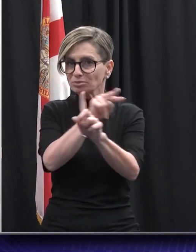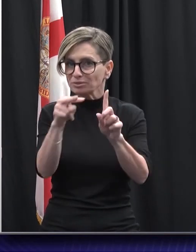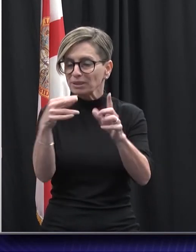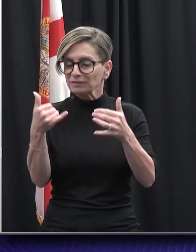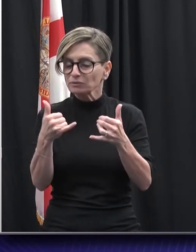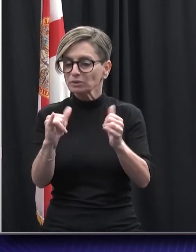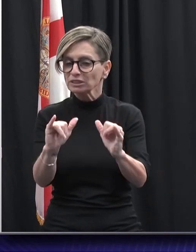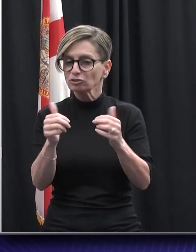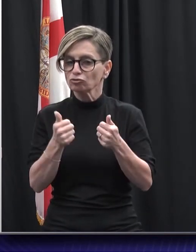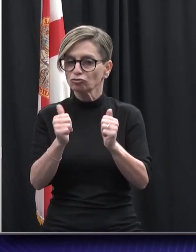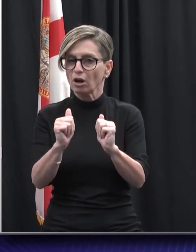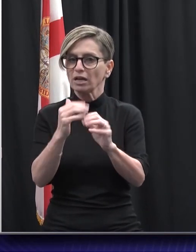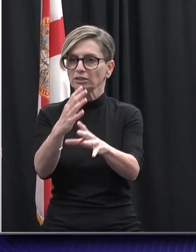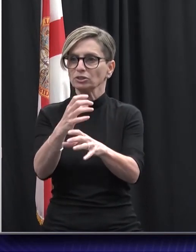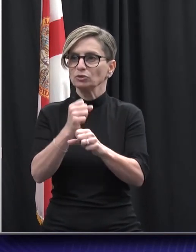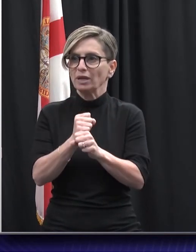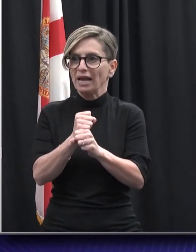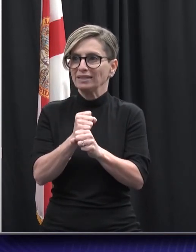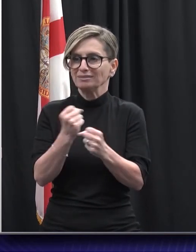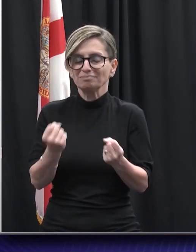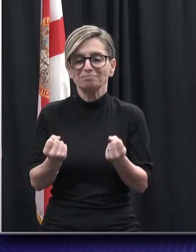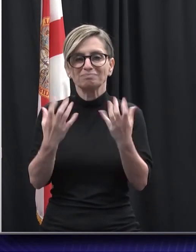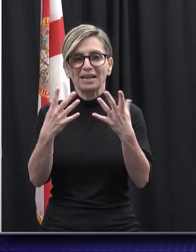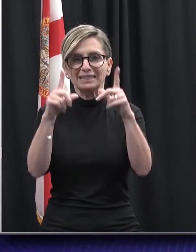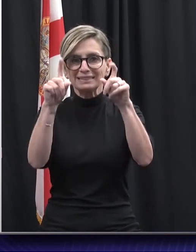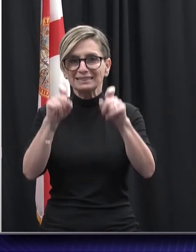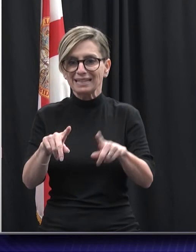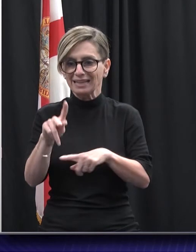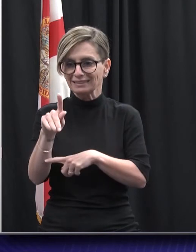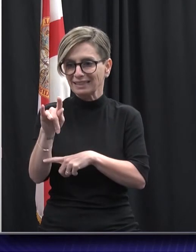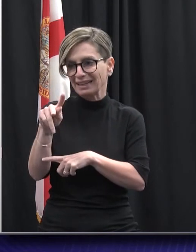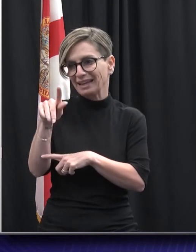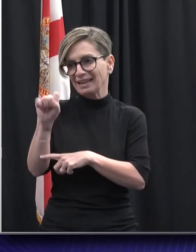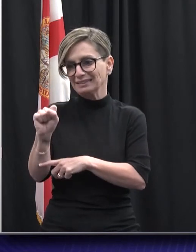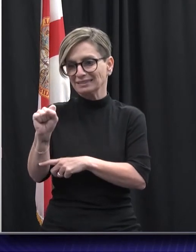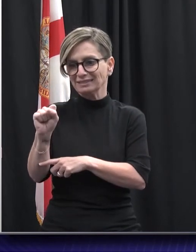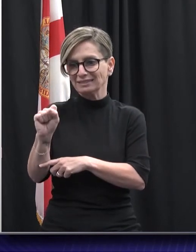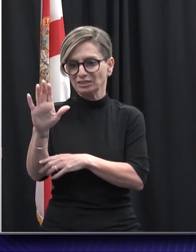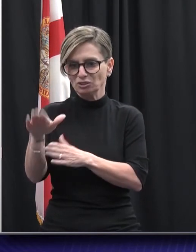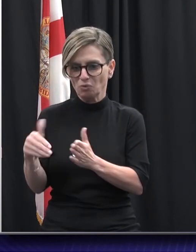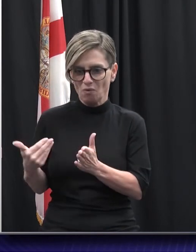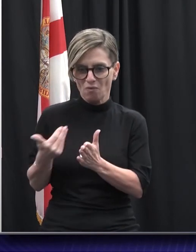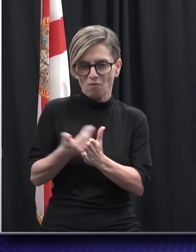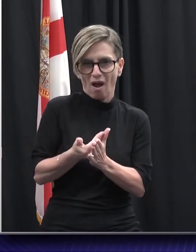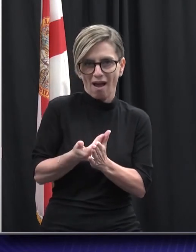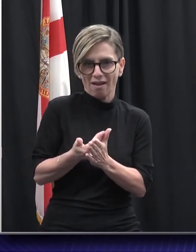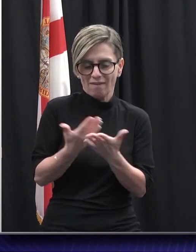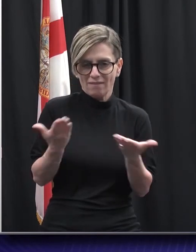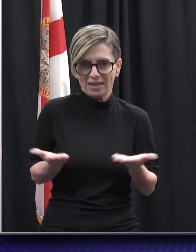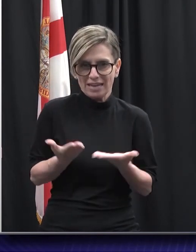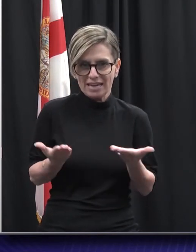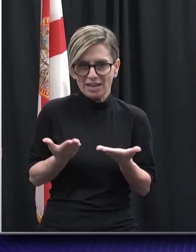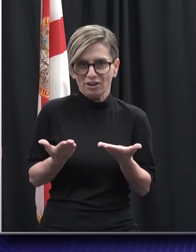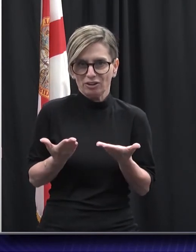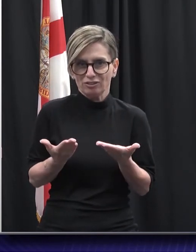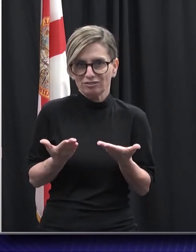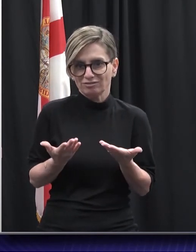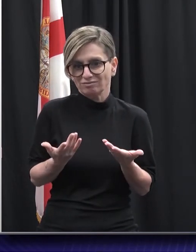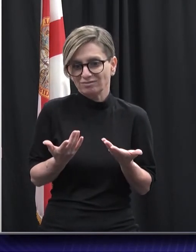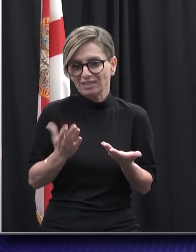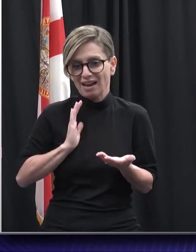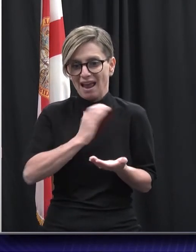to get a lot of test kits, to come into the country and the state and here in St. Lucie